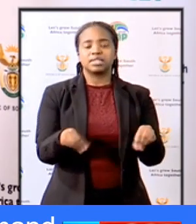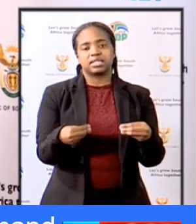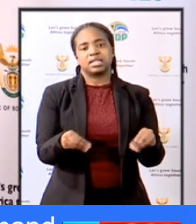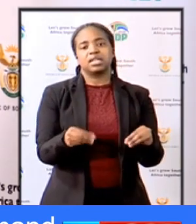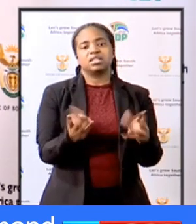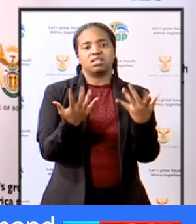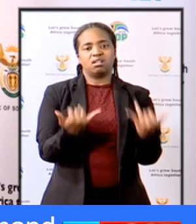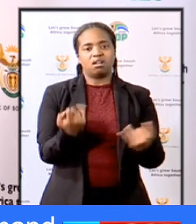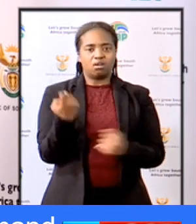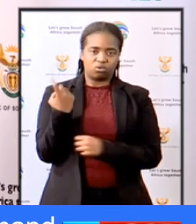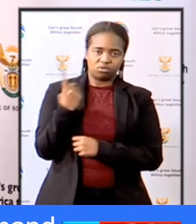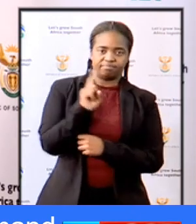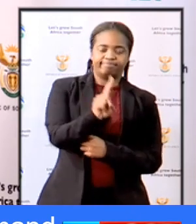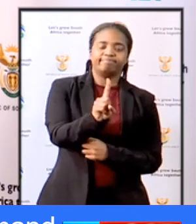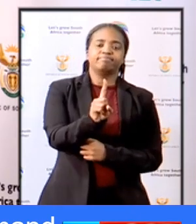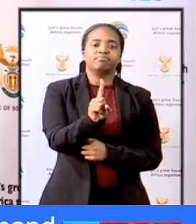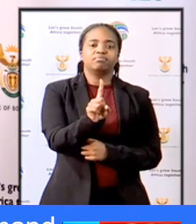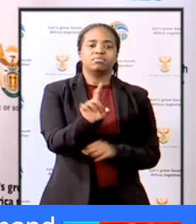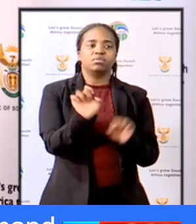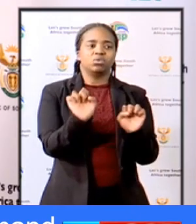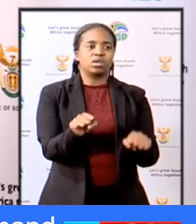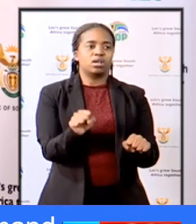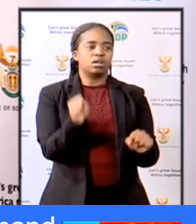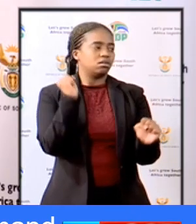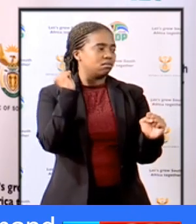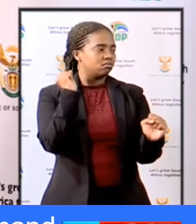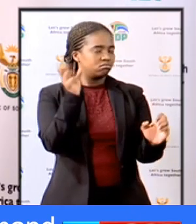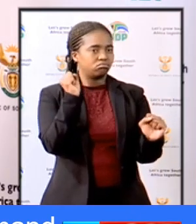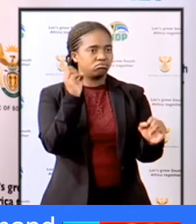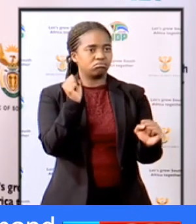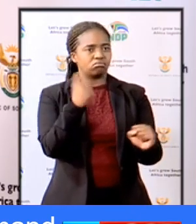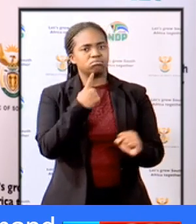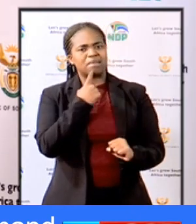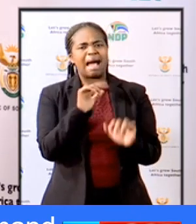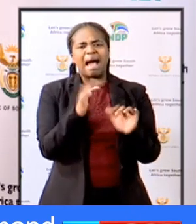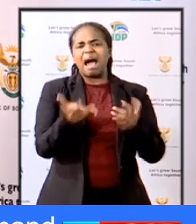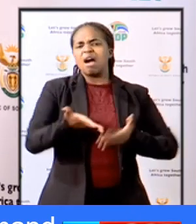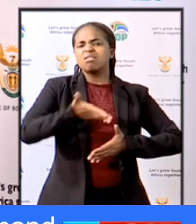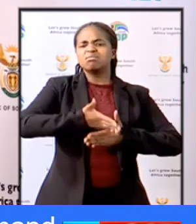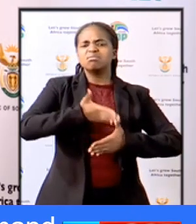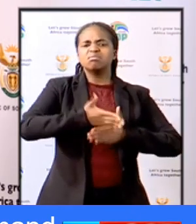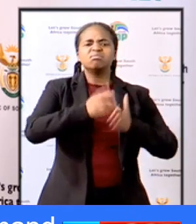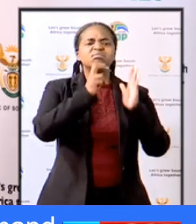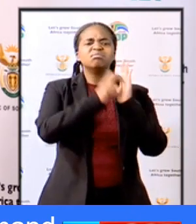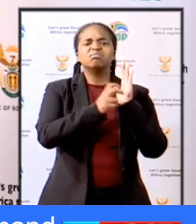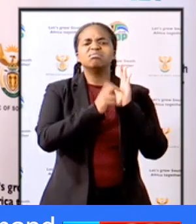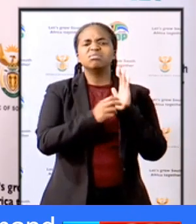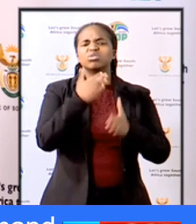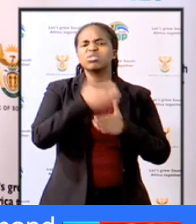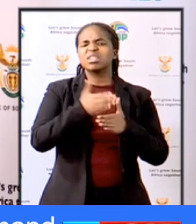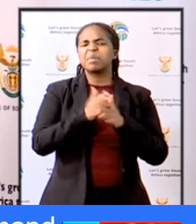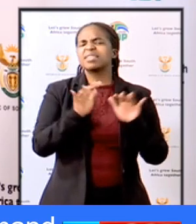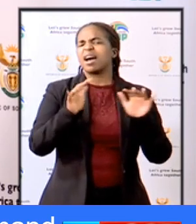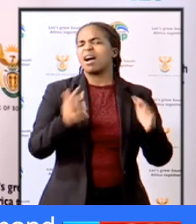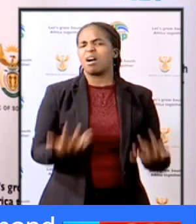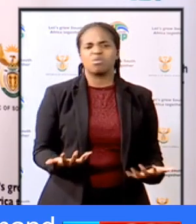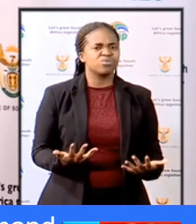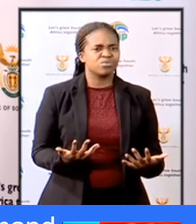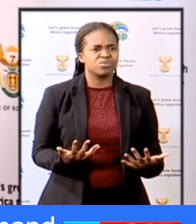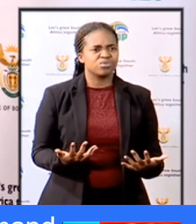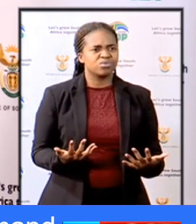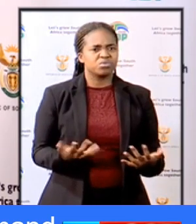to come before us and indicate what are these areas